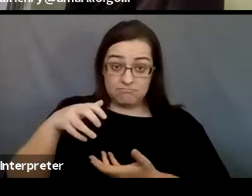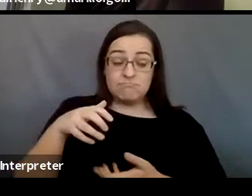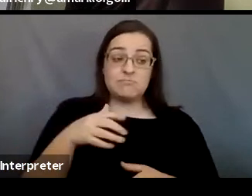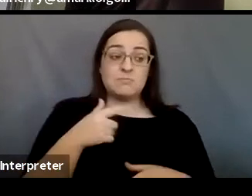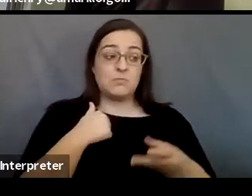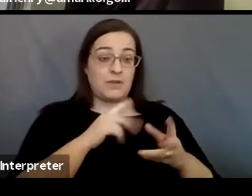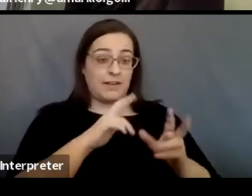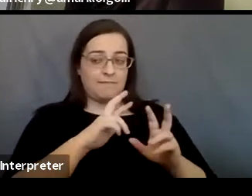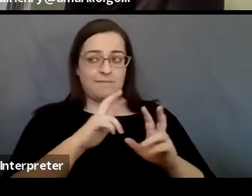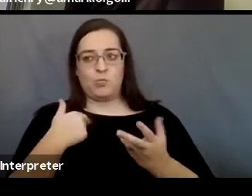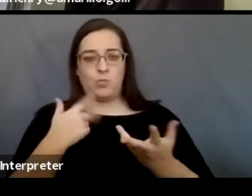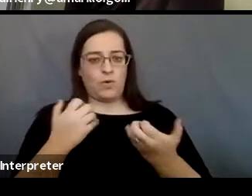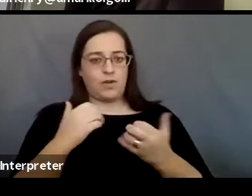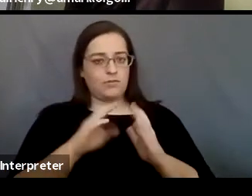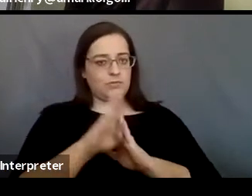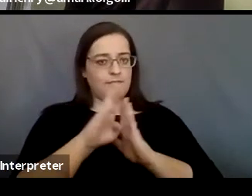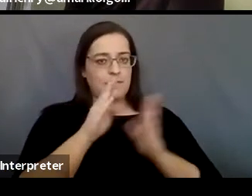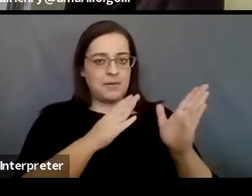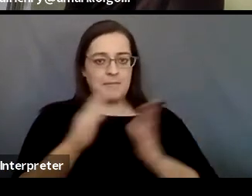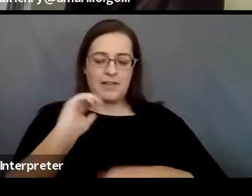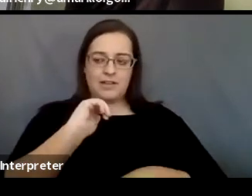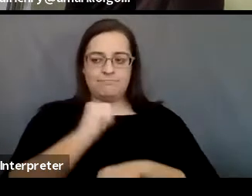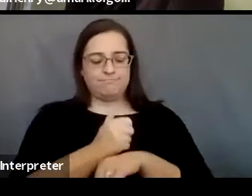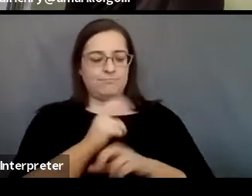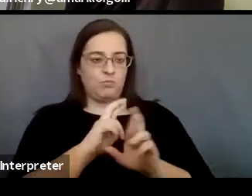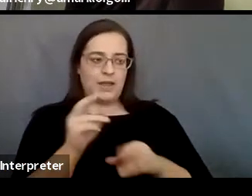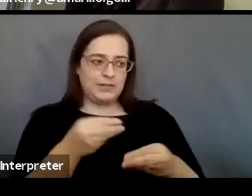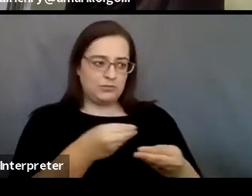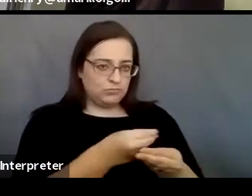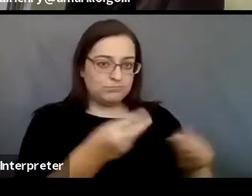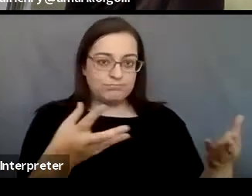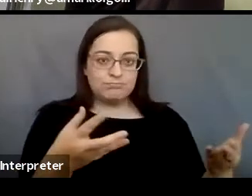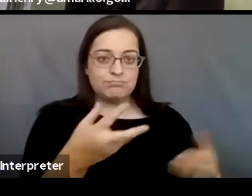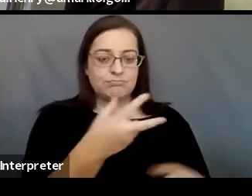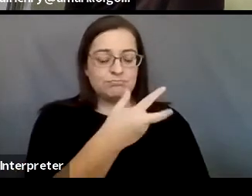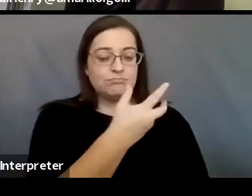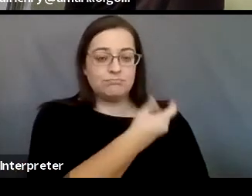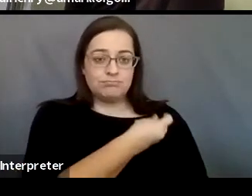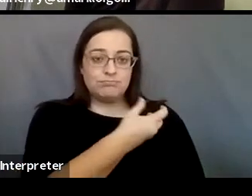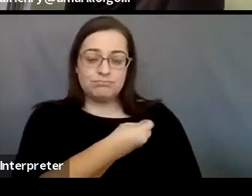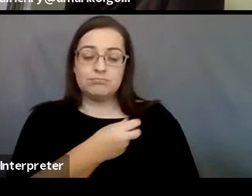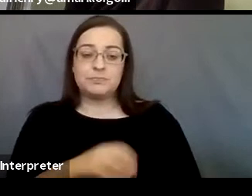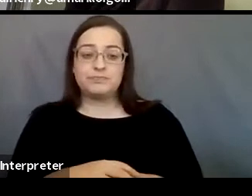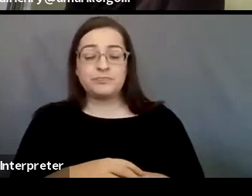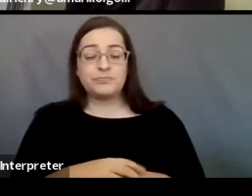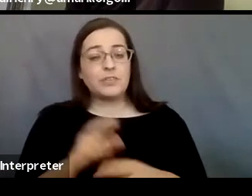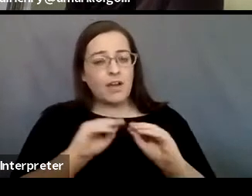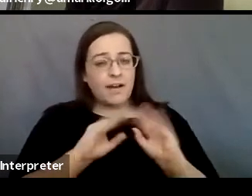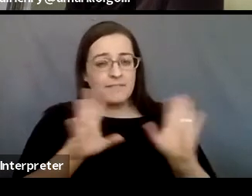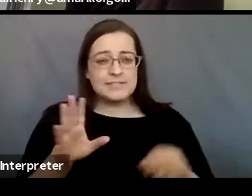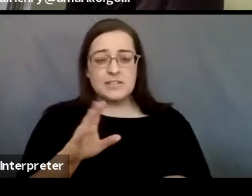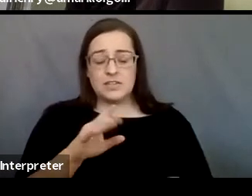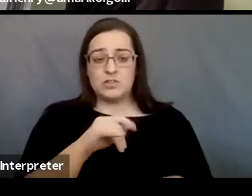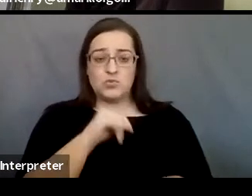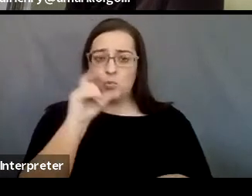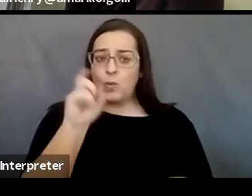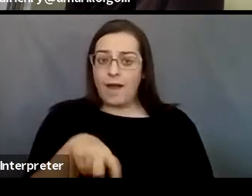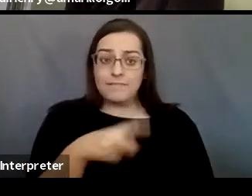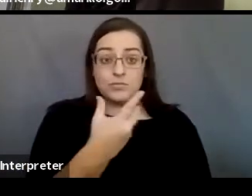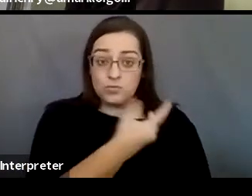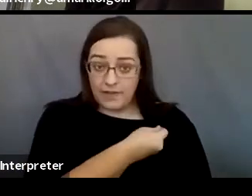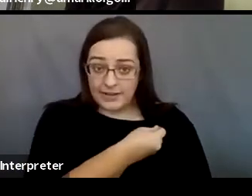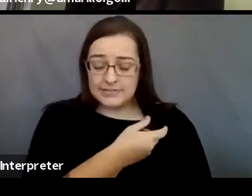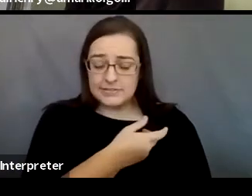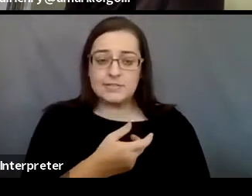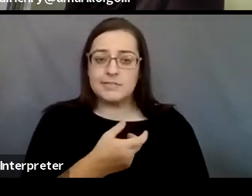those folks treated very quickly. Clearly, the vaccination is voluntary. This is not something